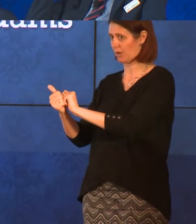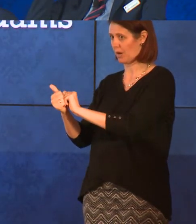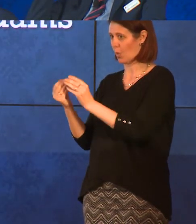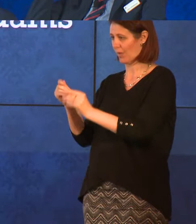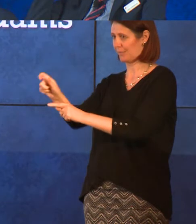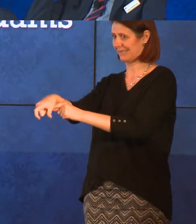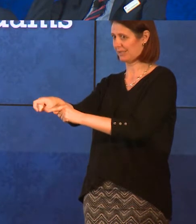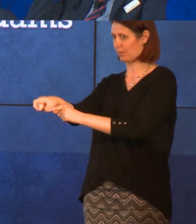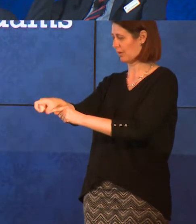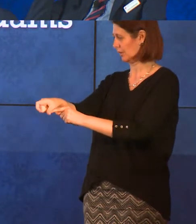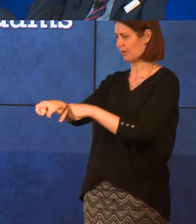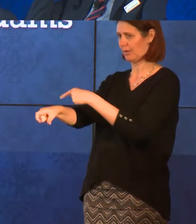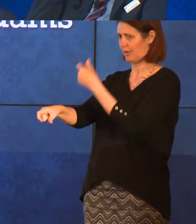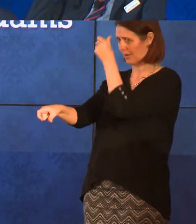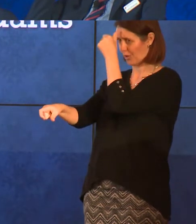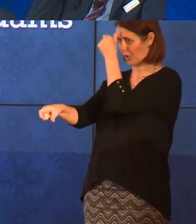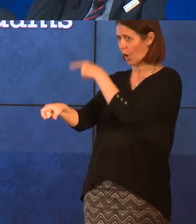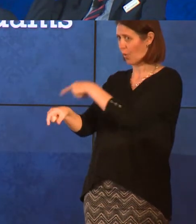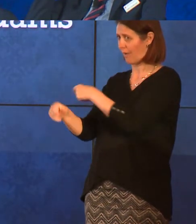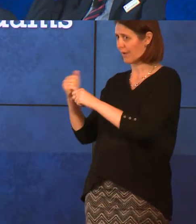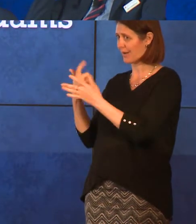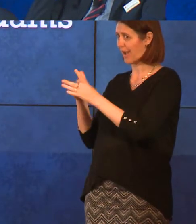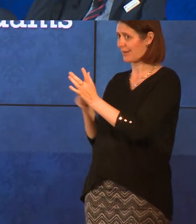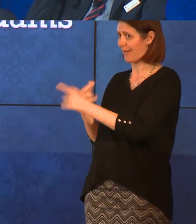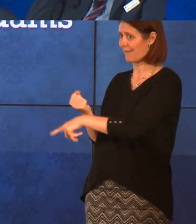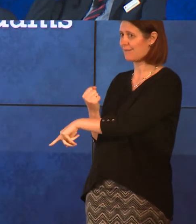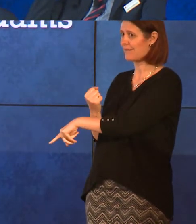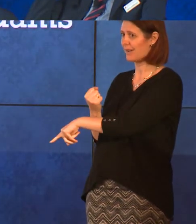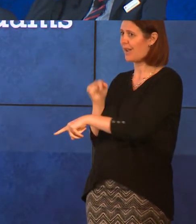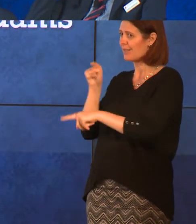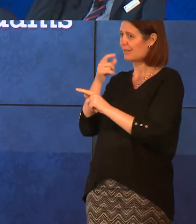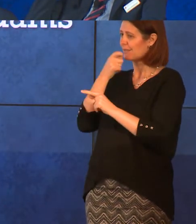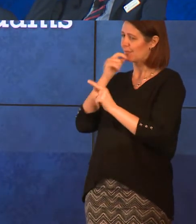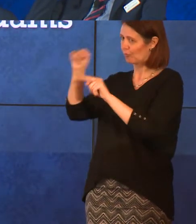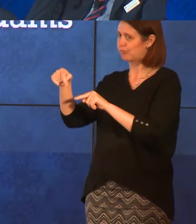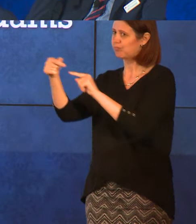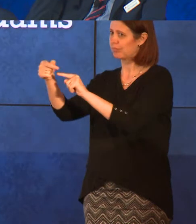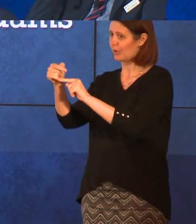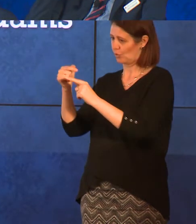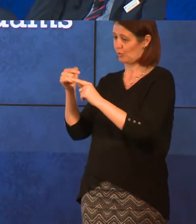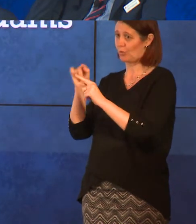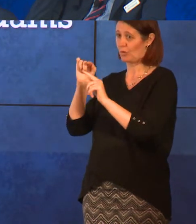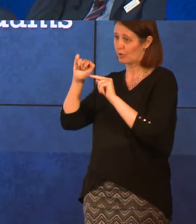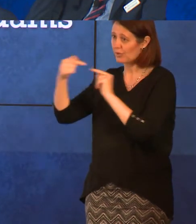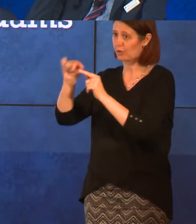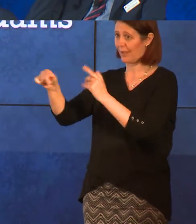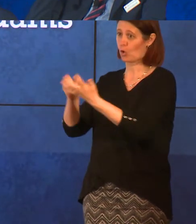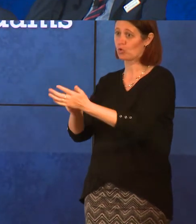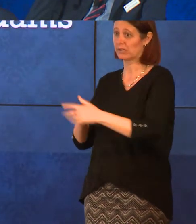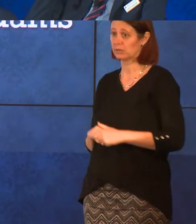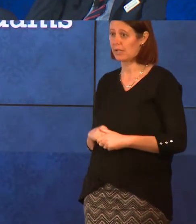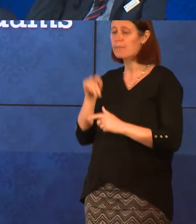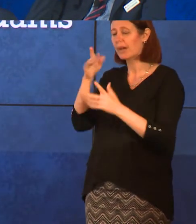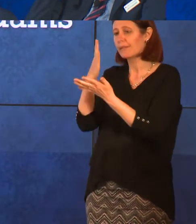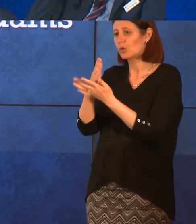the participant, there's definitely some legal arguments to be made about challenging the whole contract. But I guess that would be on a